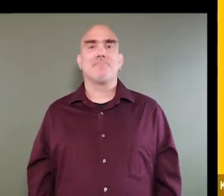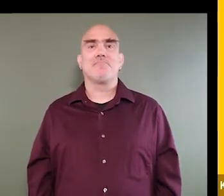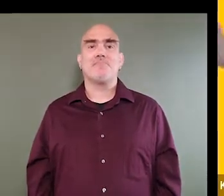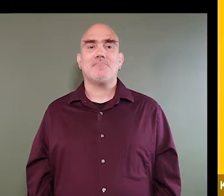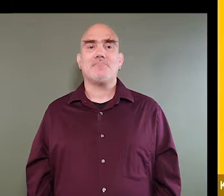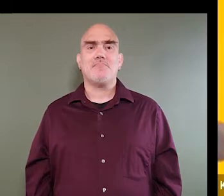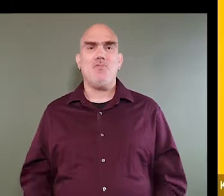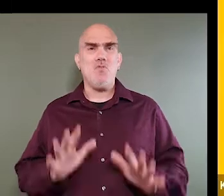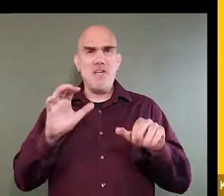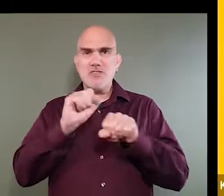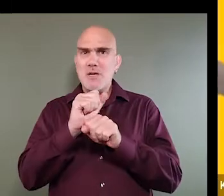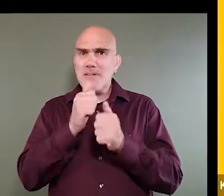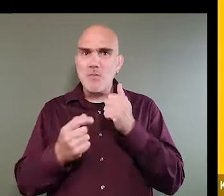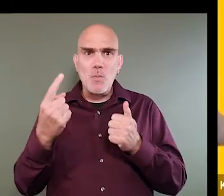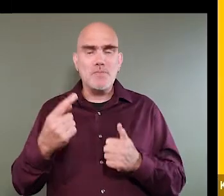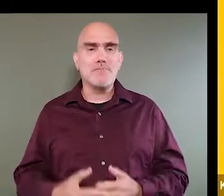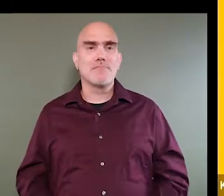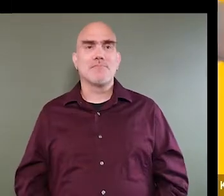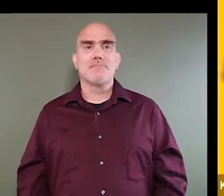Great job, everybody.